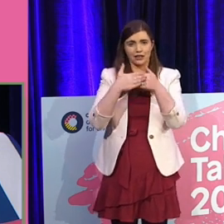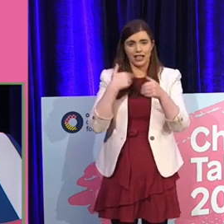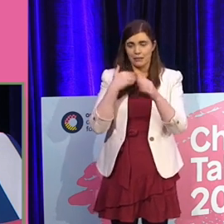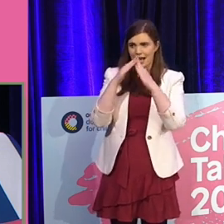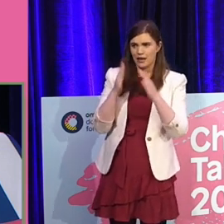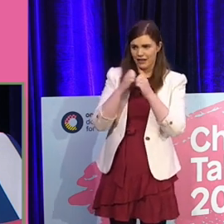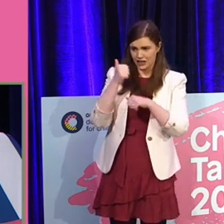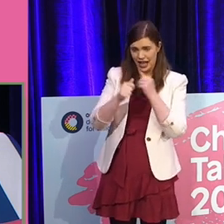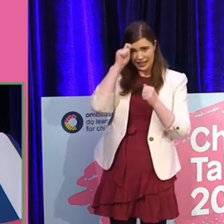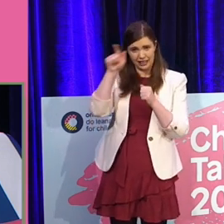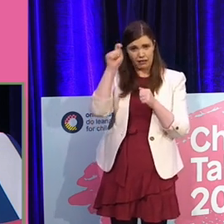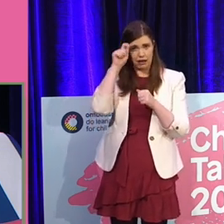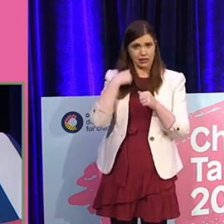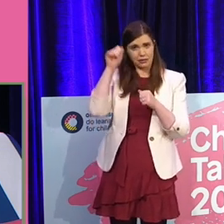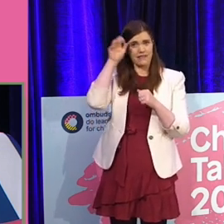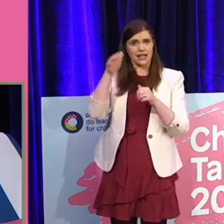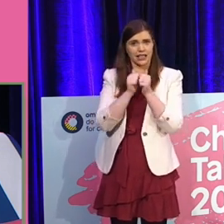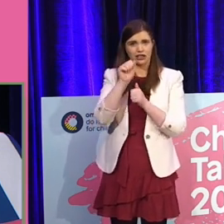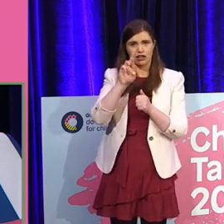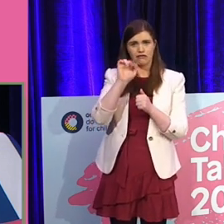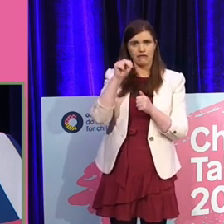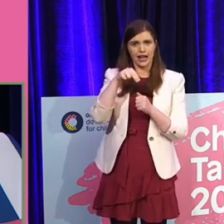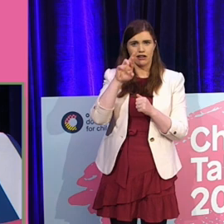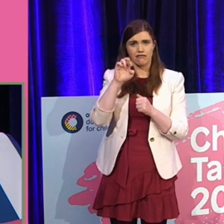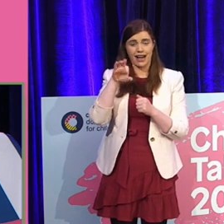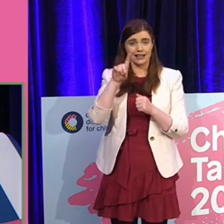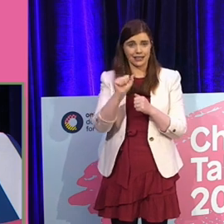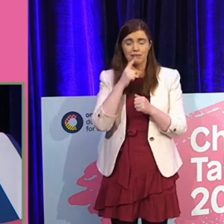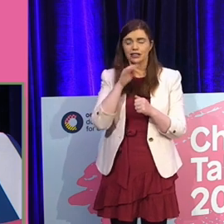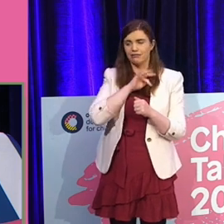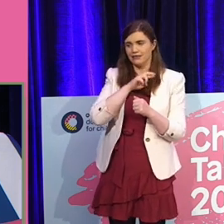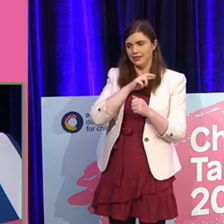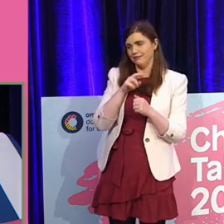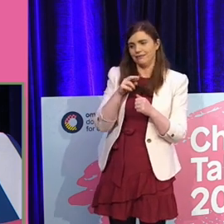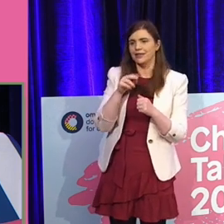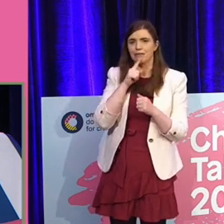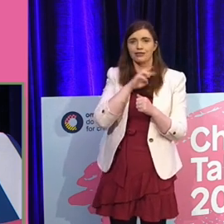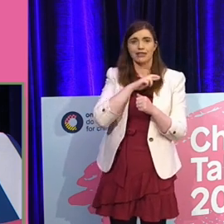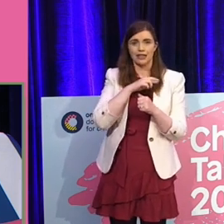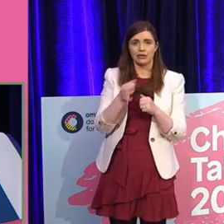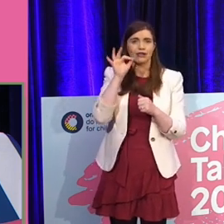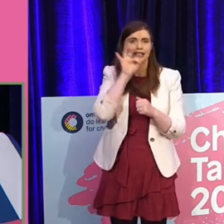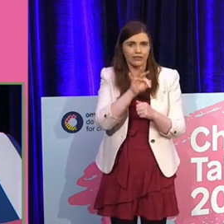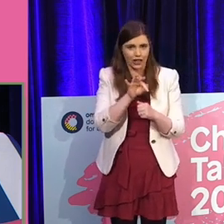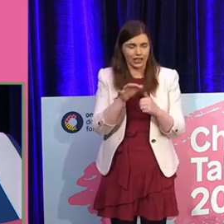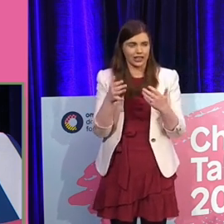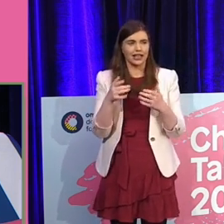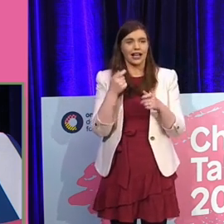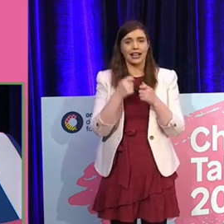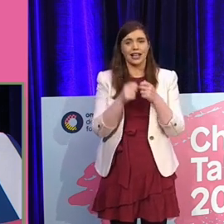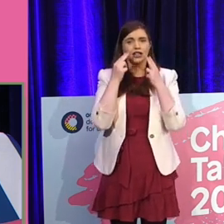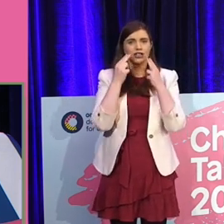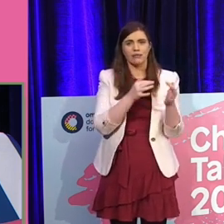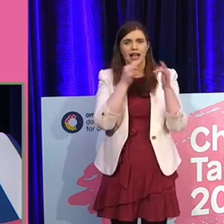Reynolds or someone, you know, really, they really thought it was super important. But it was great fun, and we had great crack, and then it finished. And usually then I go and